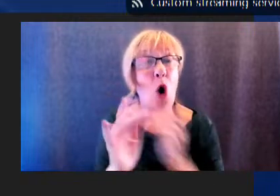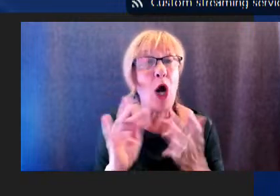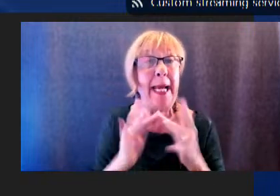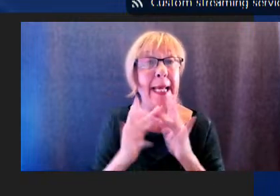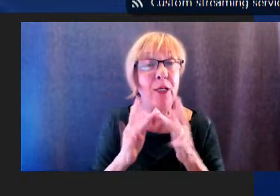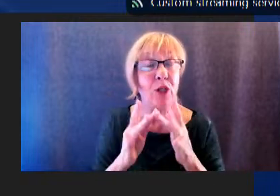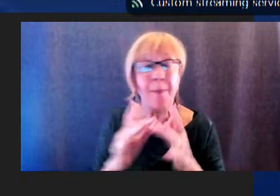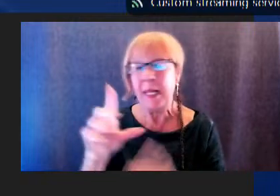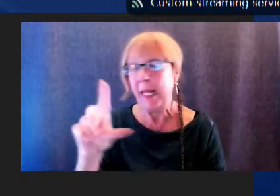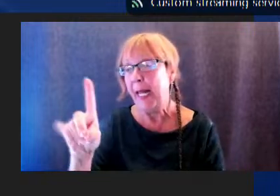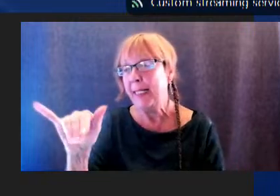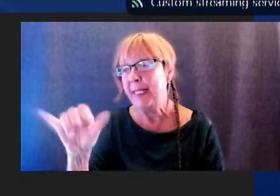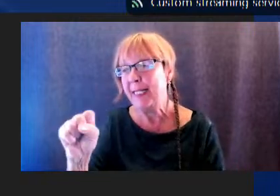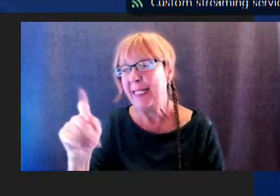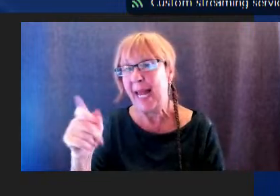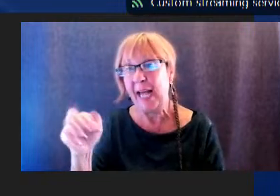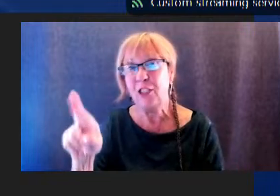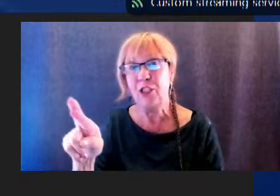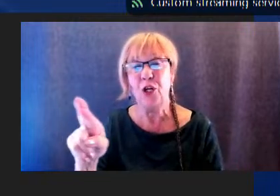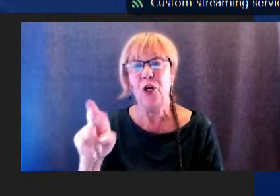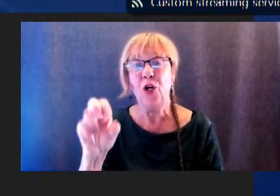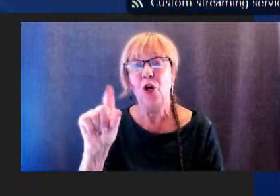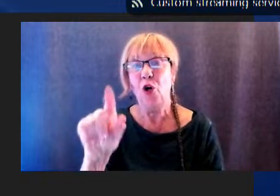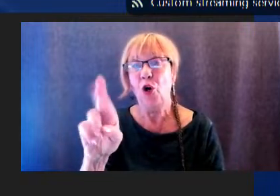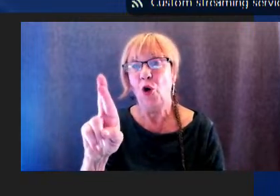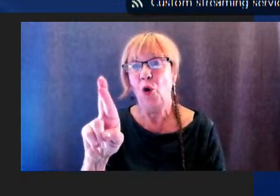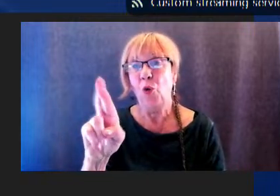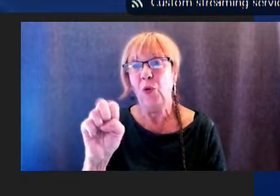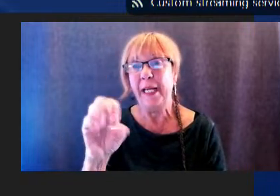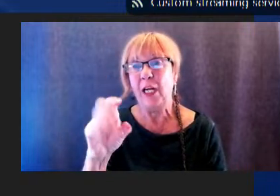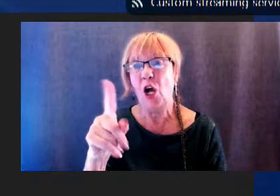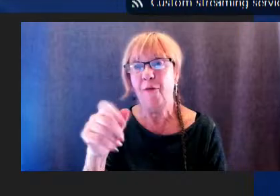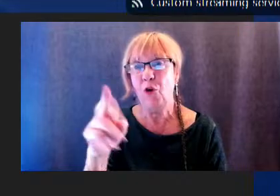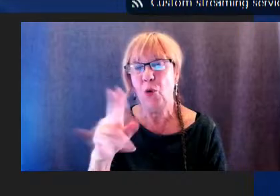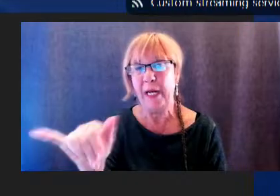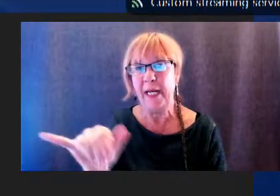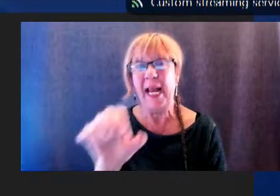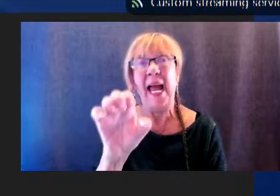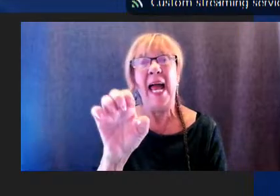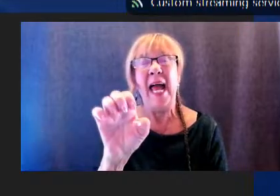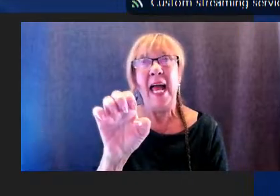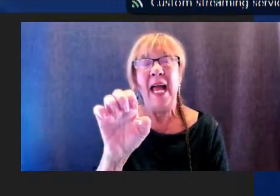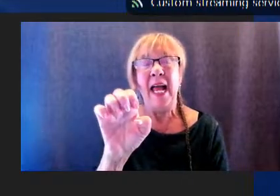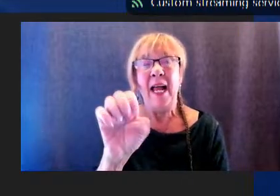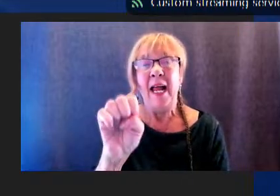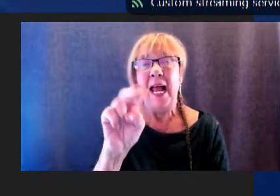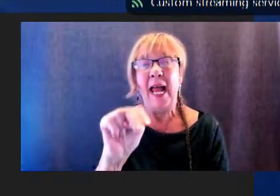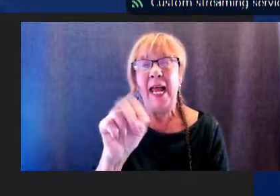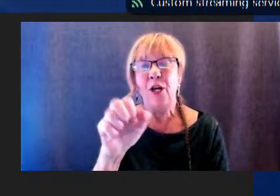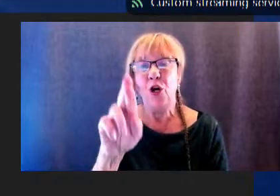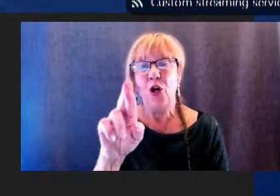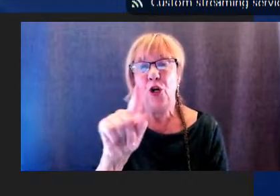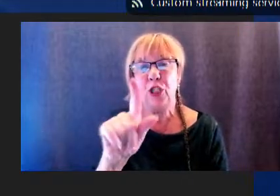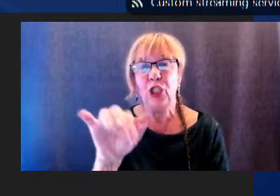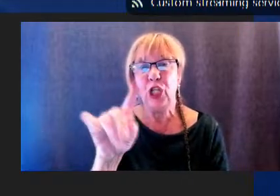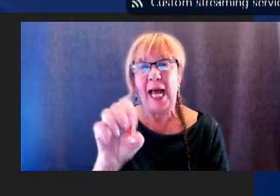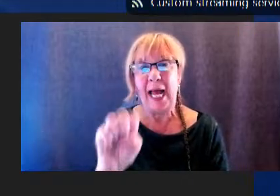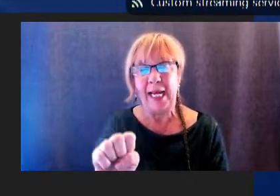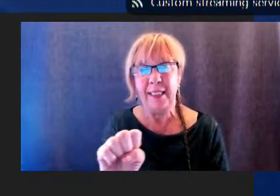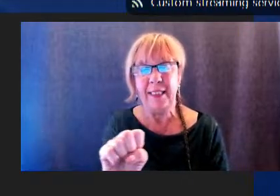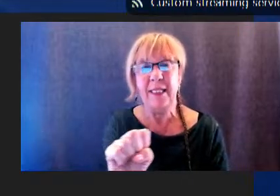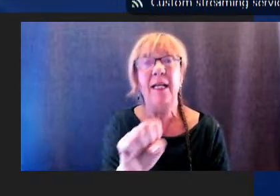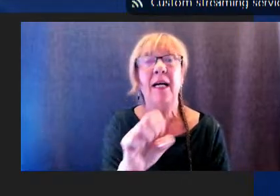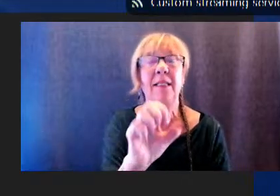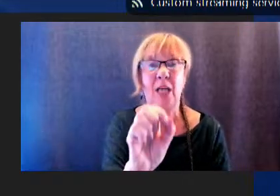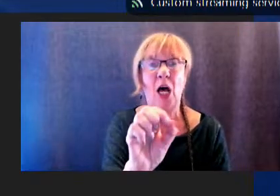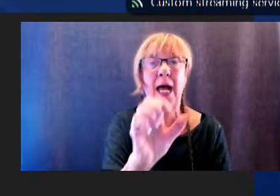Disaster Recovery Energize Edison, which you can go through that link, and then it'll